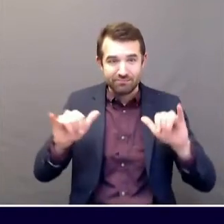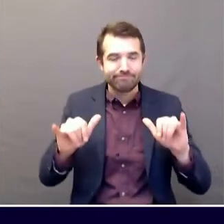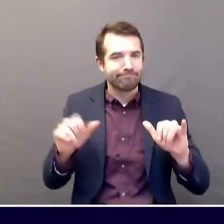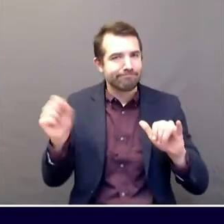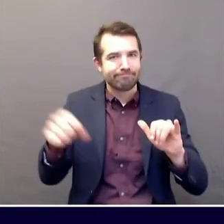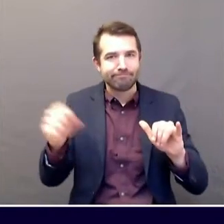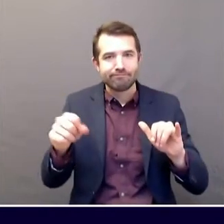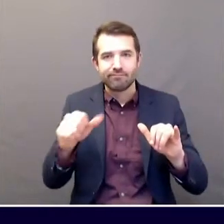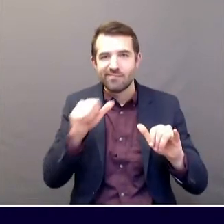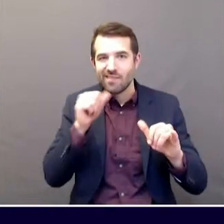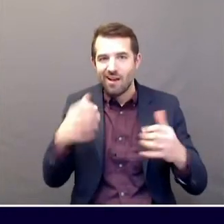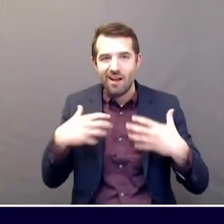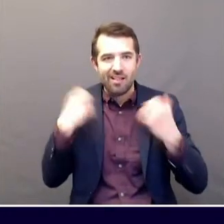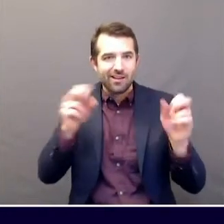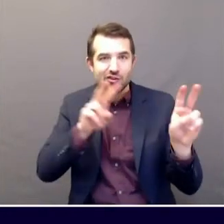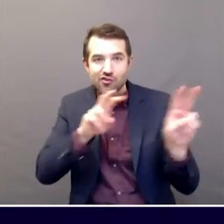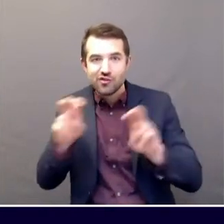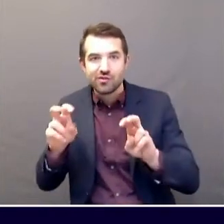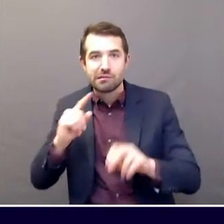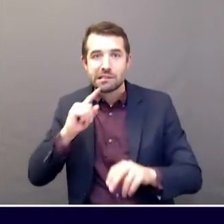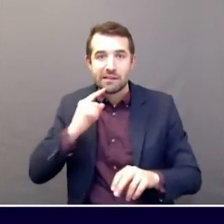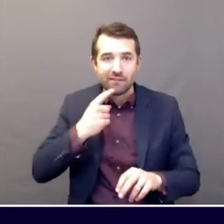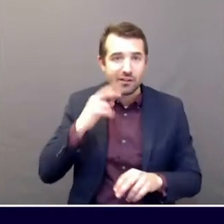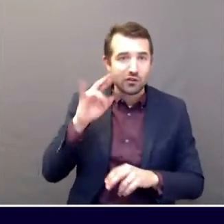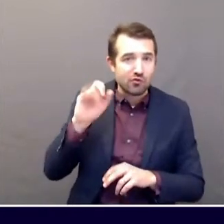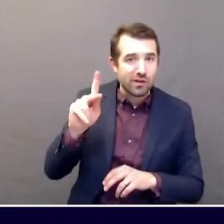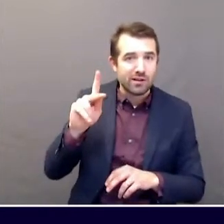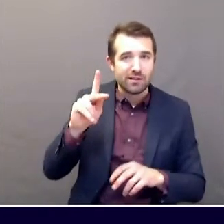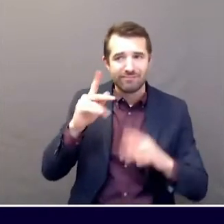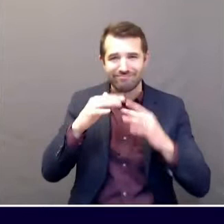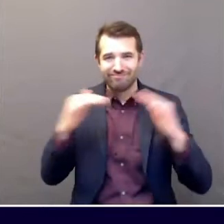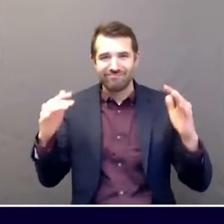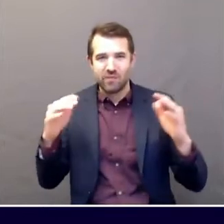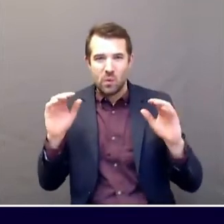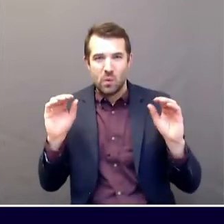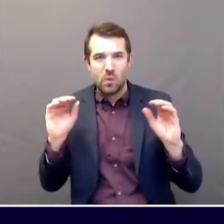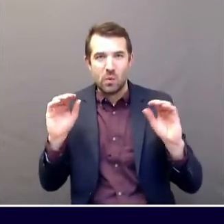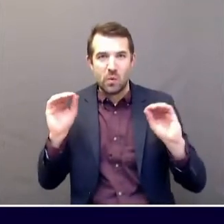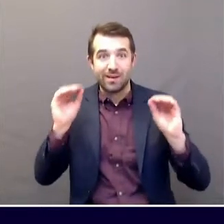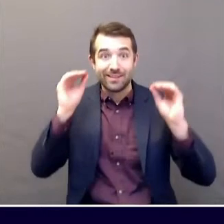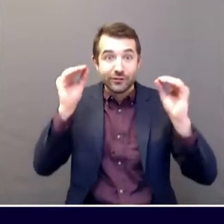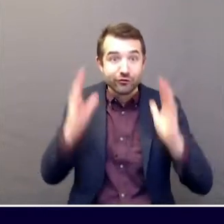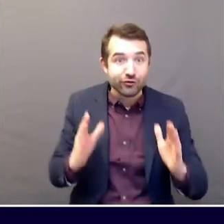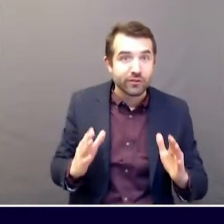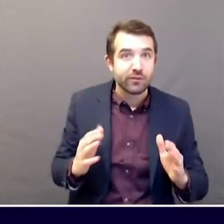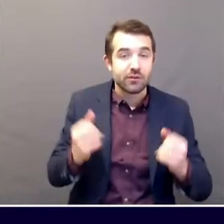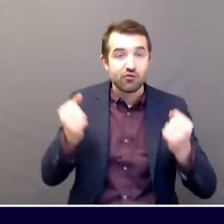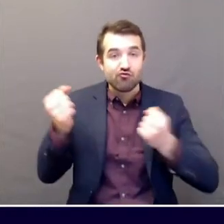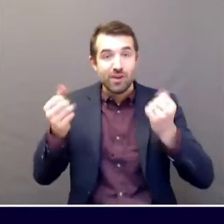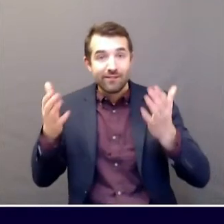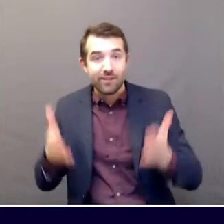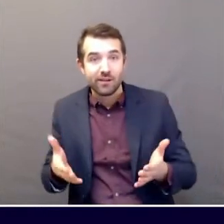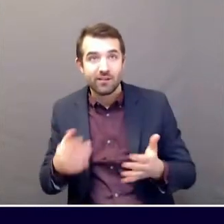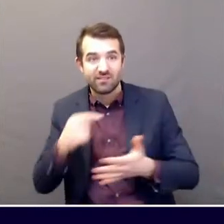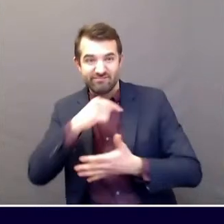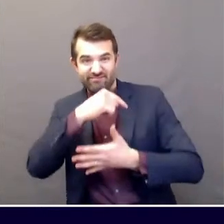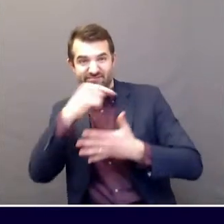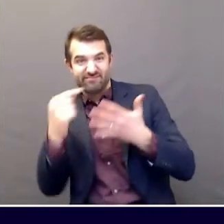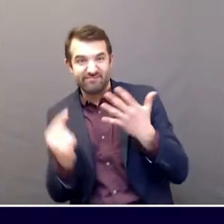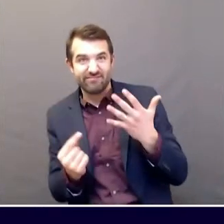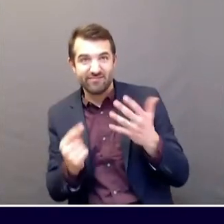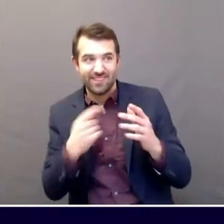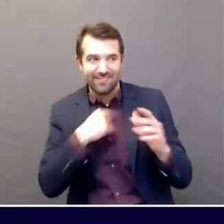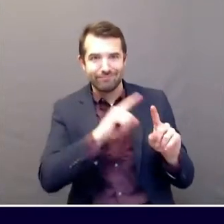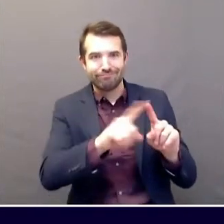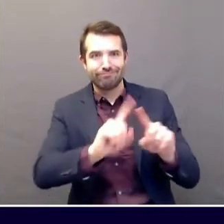or conditions, health conditions? Of course. Would we like to include teachers and truck drivers and all kinds of people? Now,